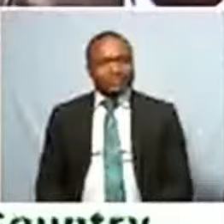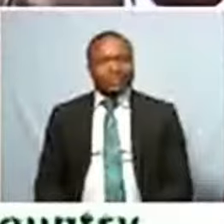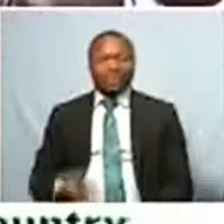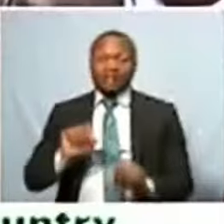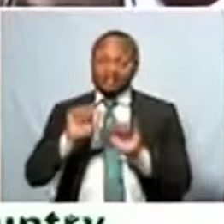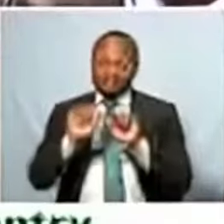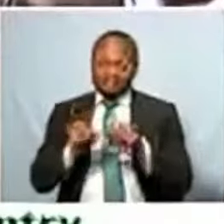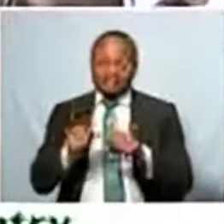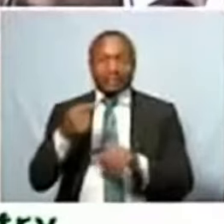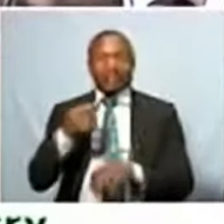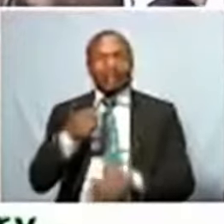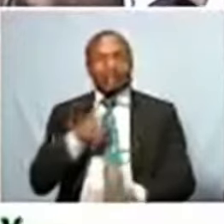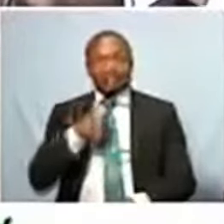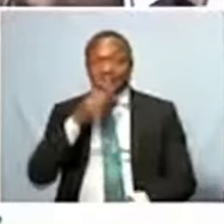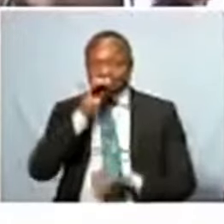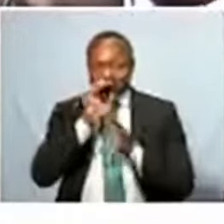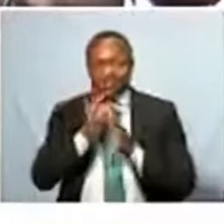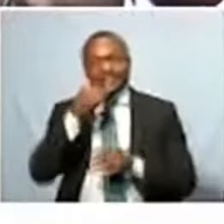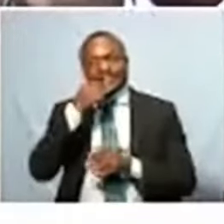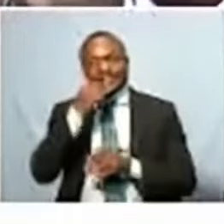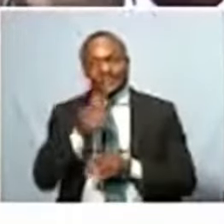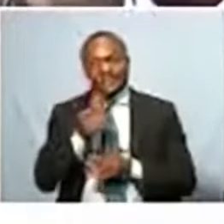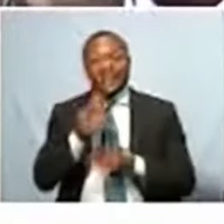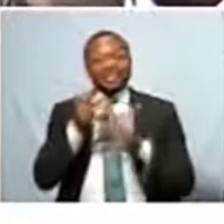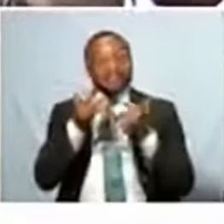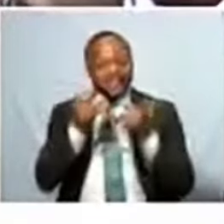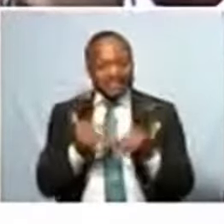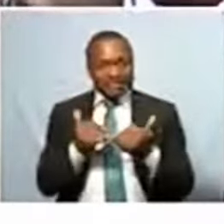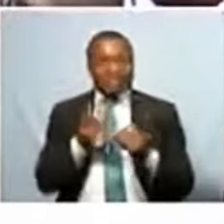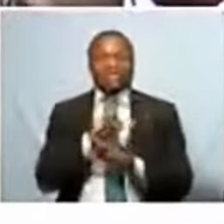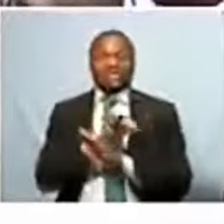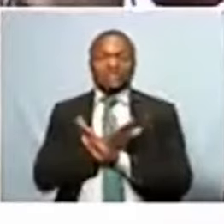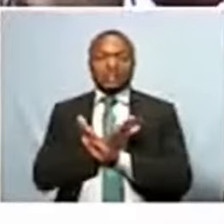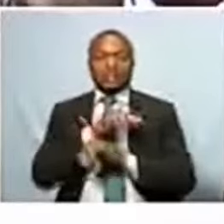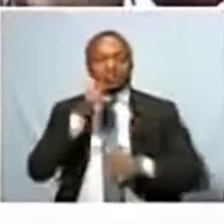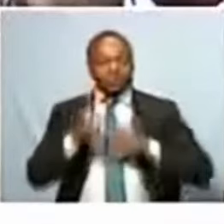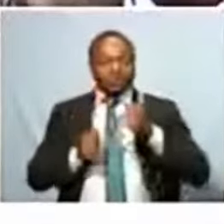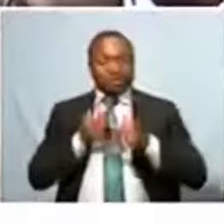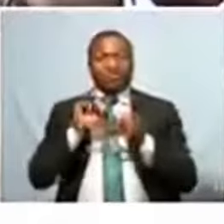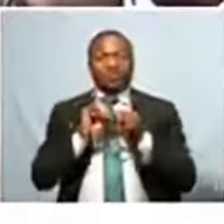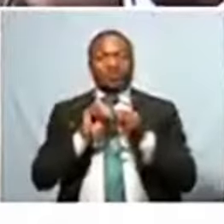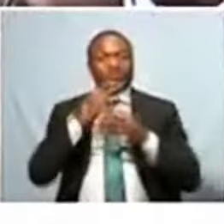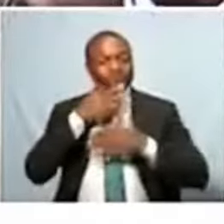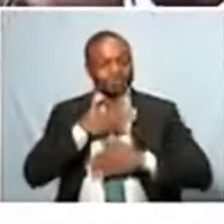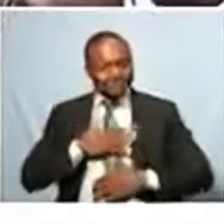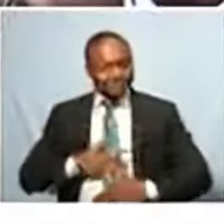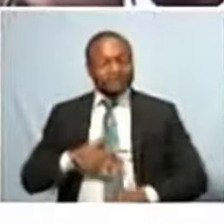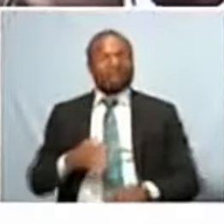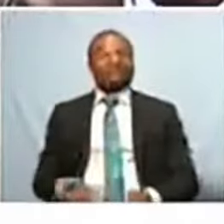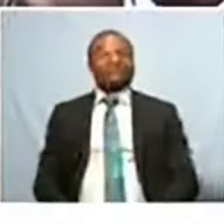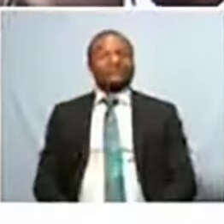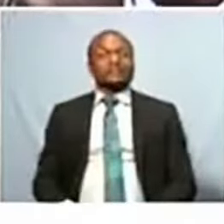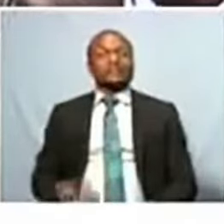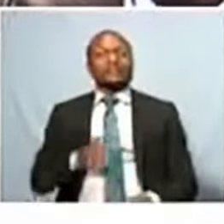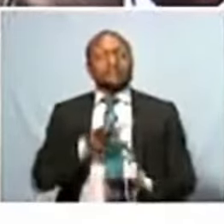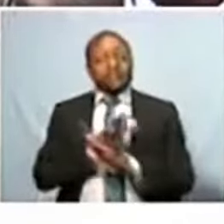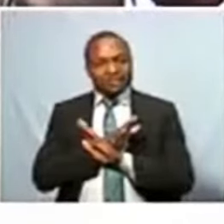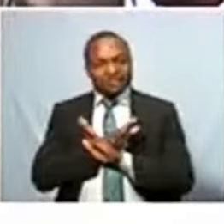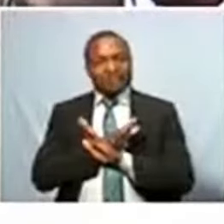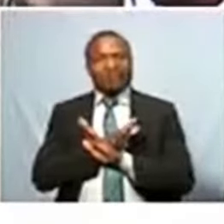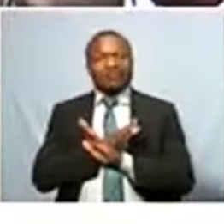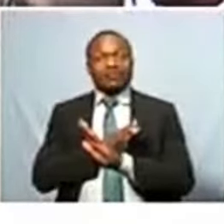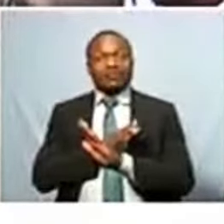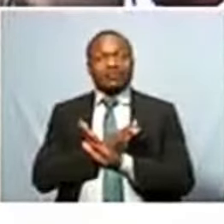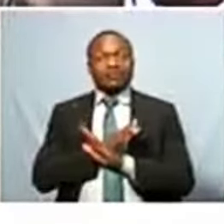Let me, Madam Speaker, say that currently Zambia is enjoying a lot of peace. Zambia is taking